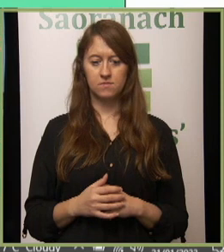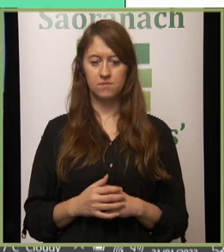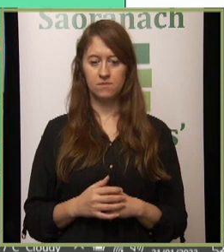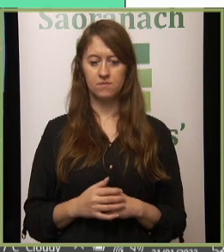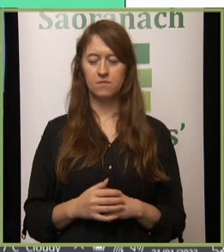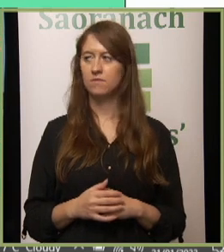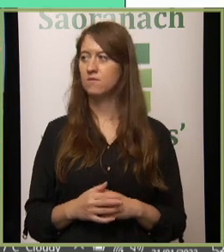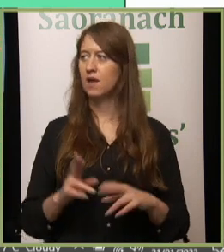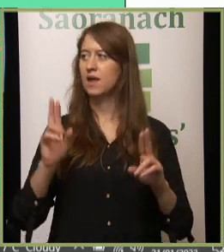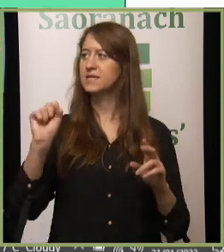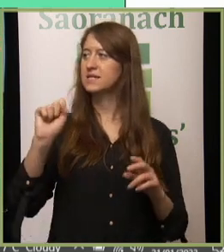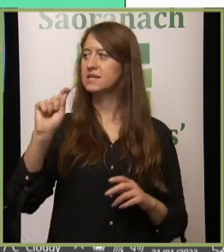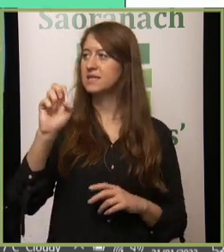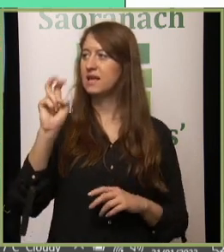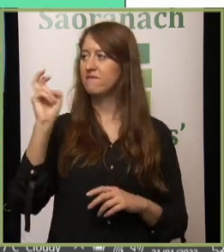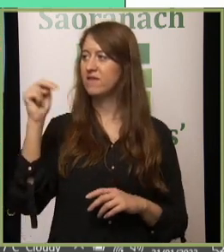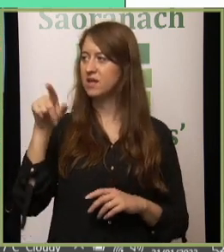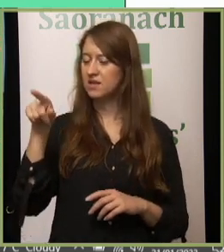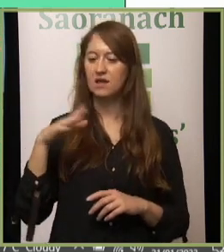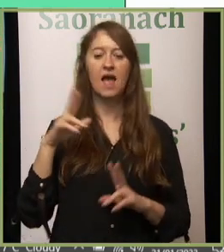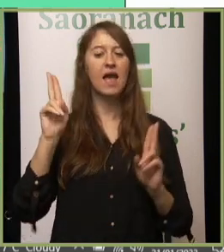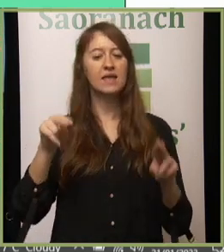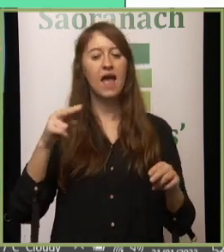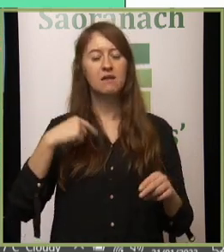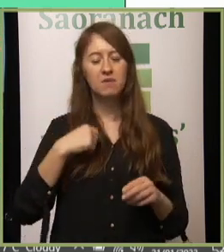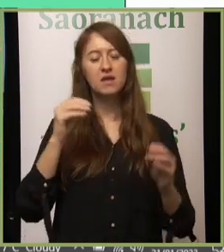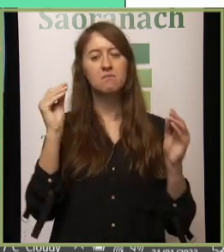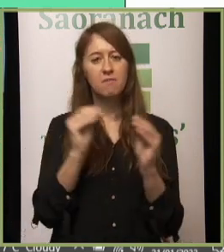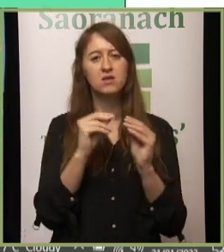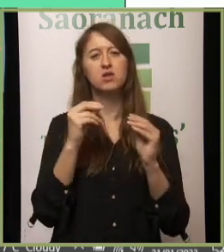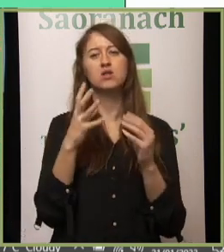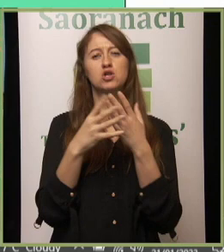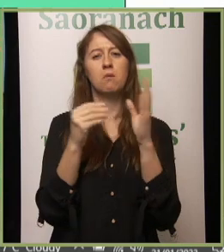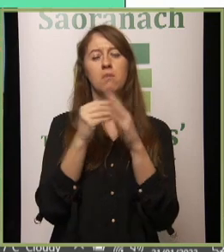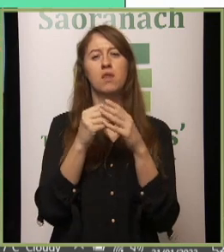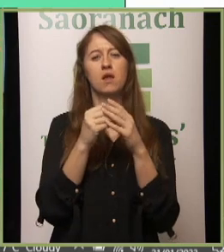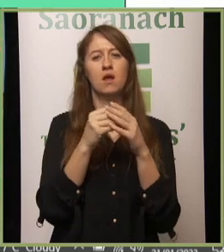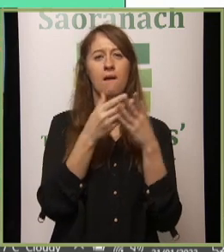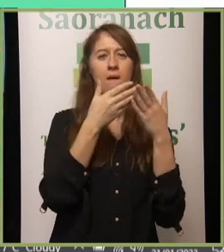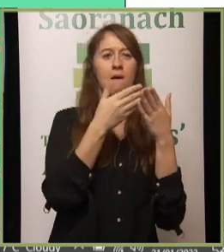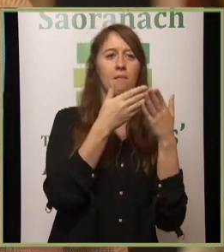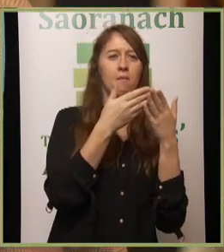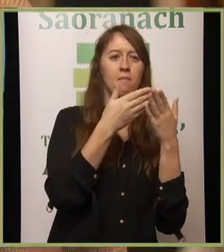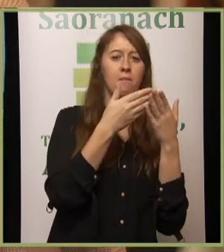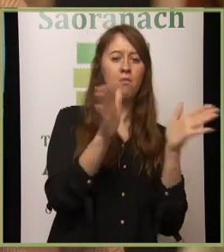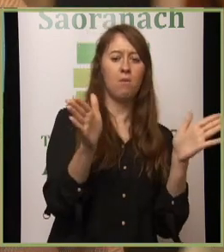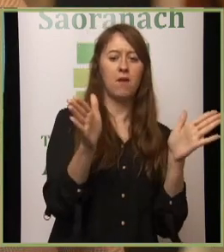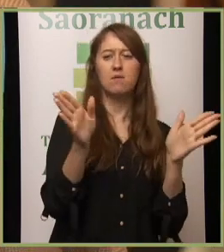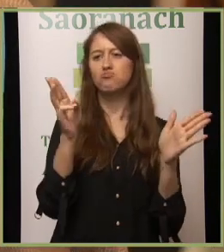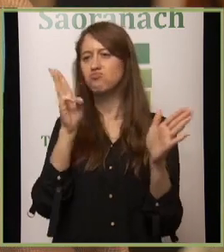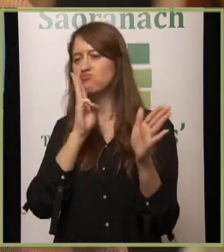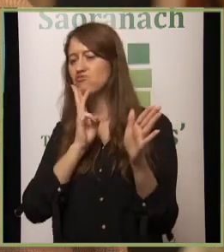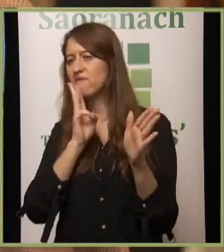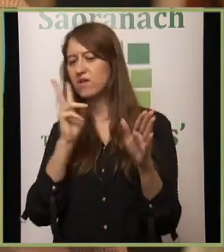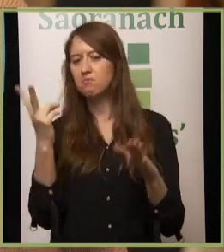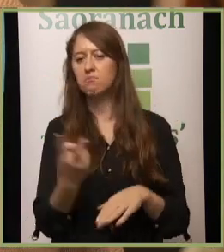Could I just suggest something on the lines of public-private partnership, because that seemed to have worked in